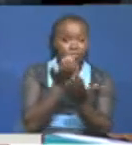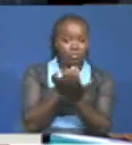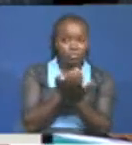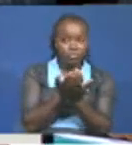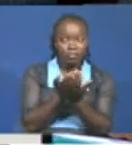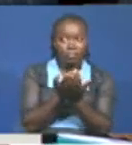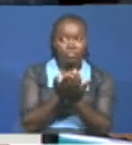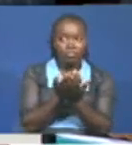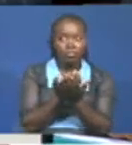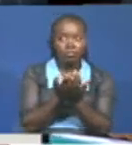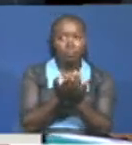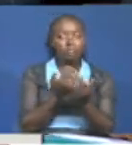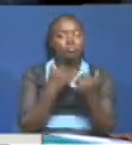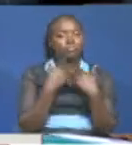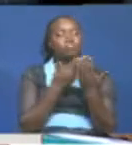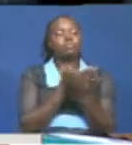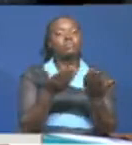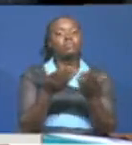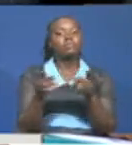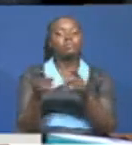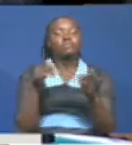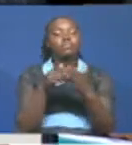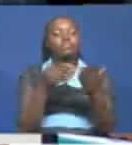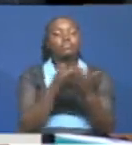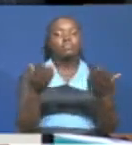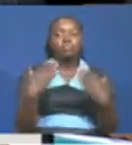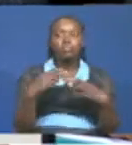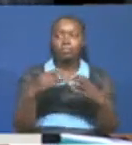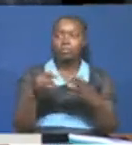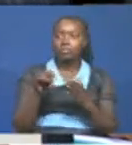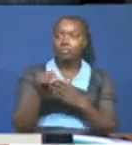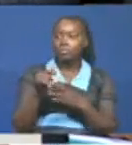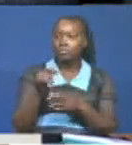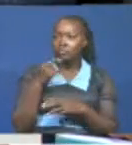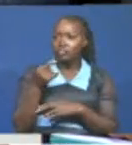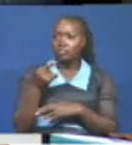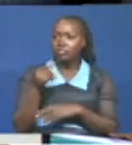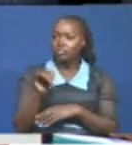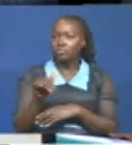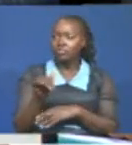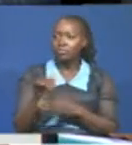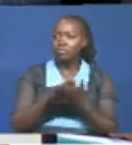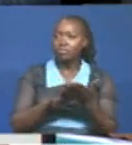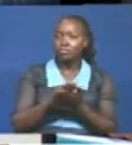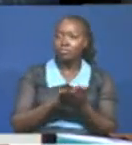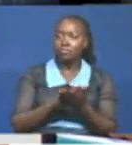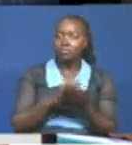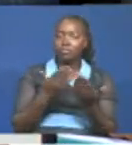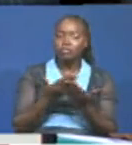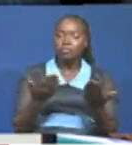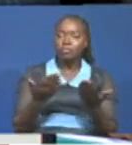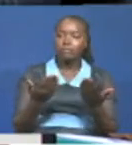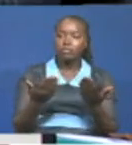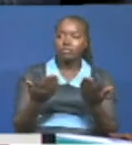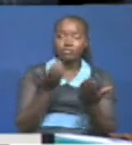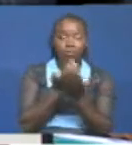charges against these people. That's what it says. Yes, and I'm saying yes. That based on the briefings and evidence